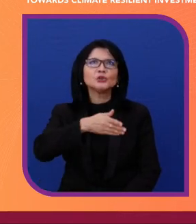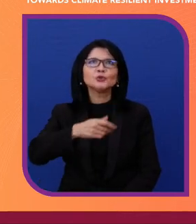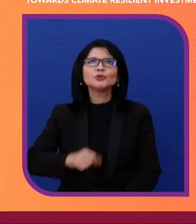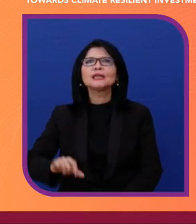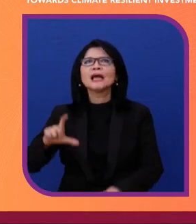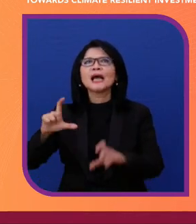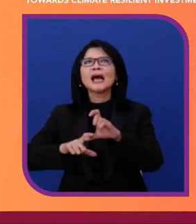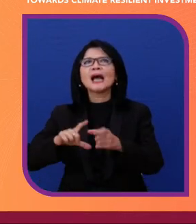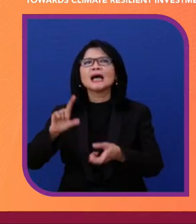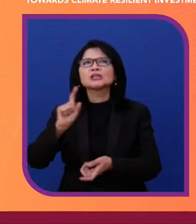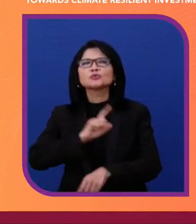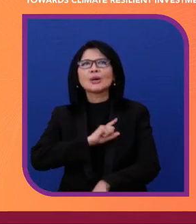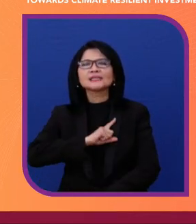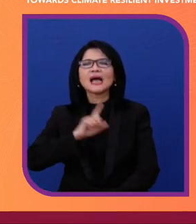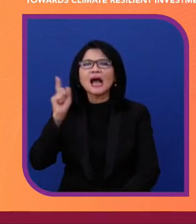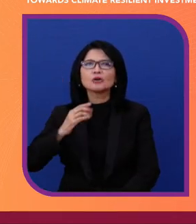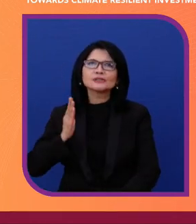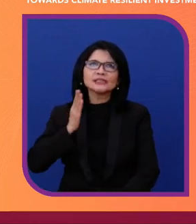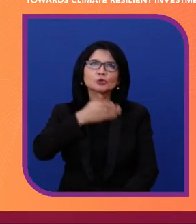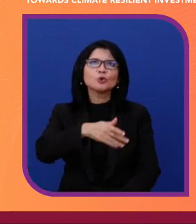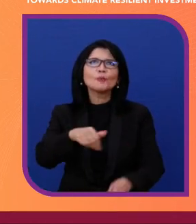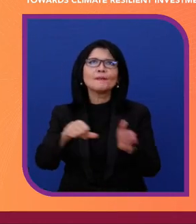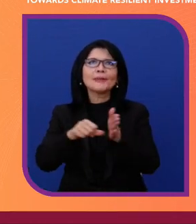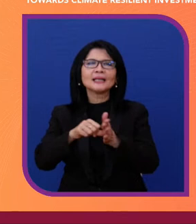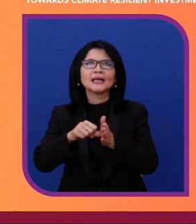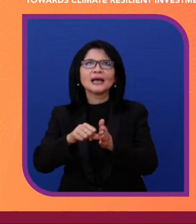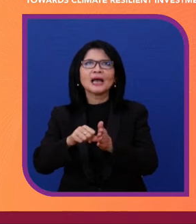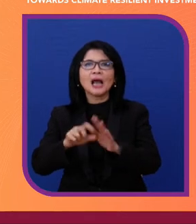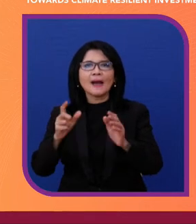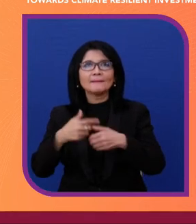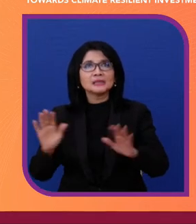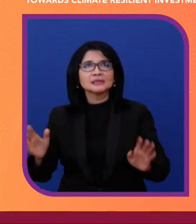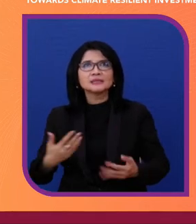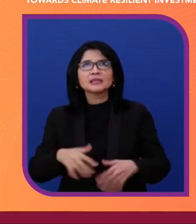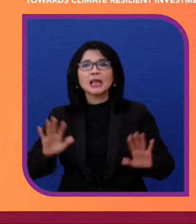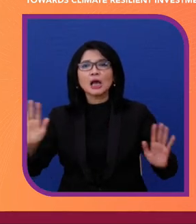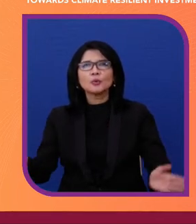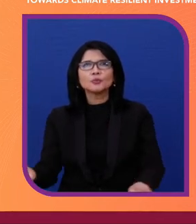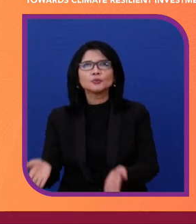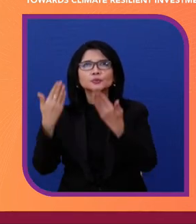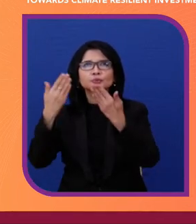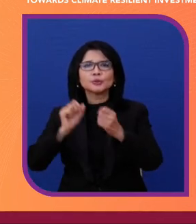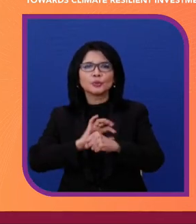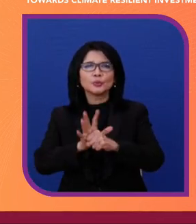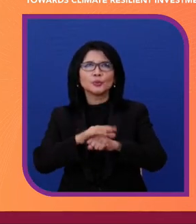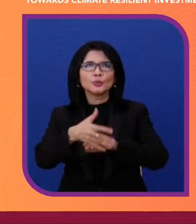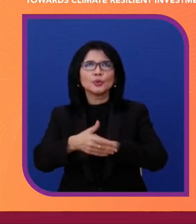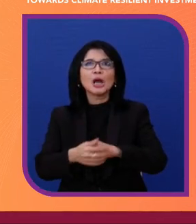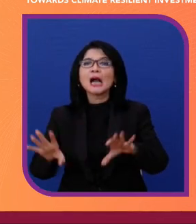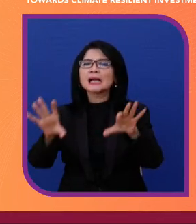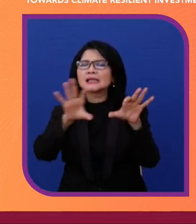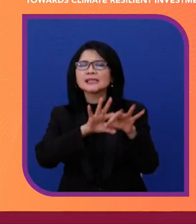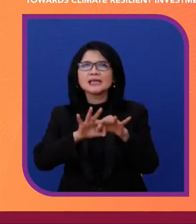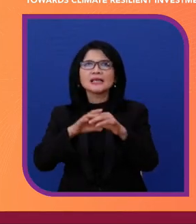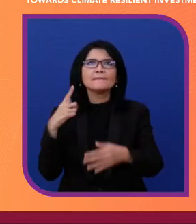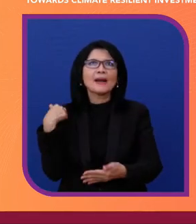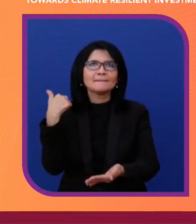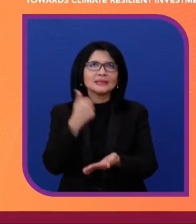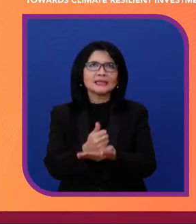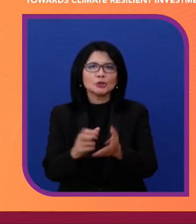face of the depan dimix situation the kalau collaboration is necessary to bus the economy and profit fashionable